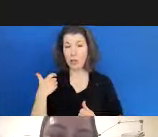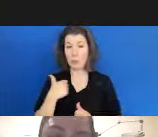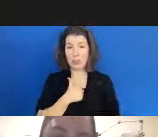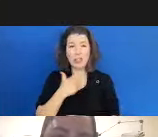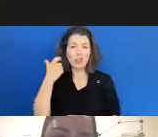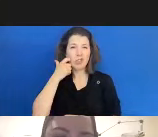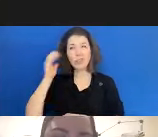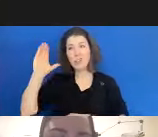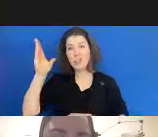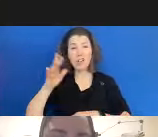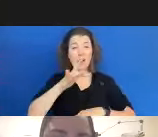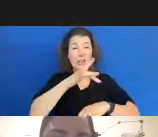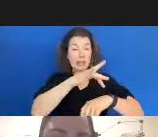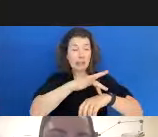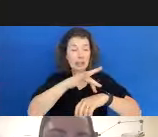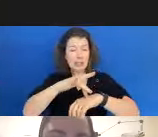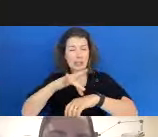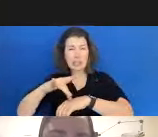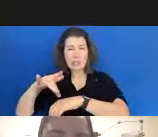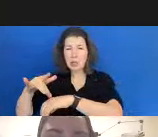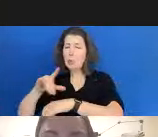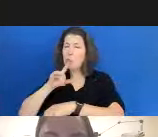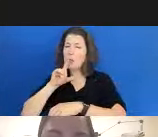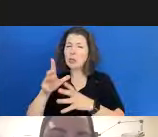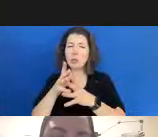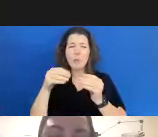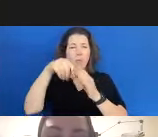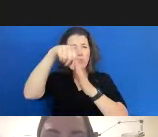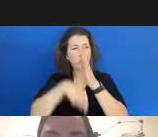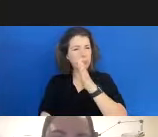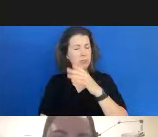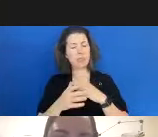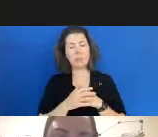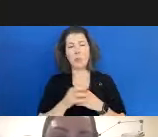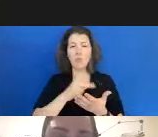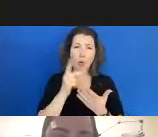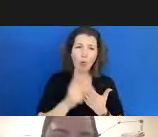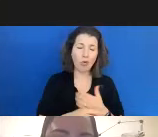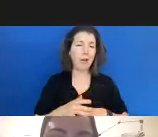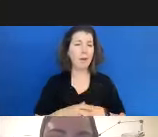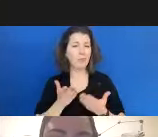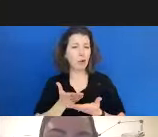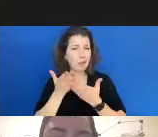tip of the iceberg with all of the programs and recommendations and